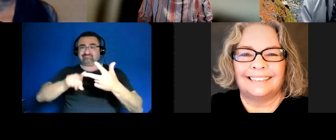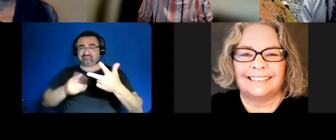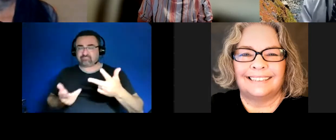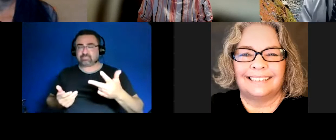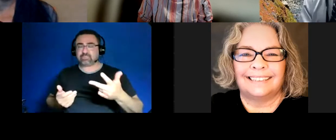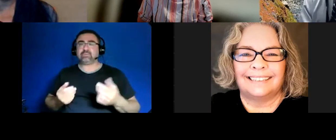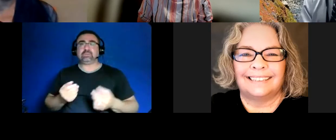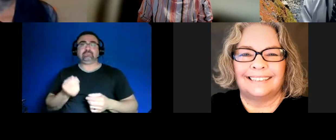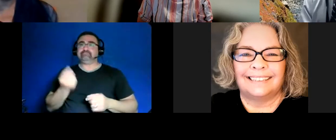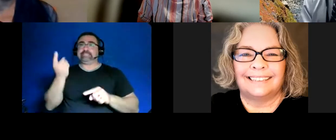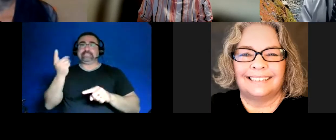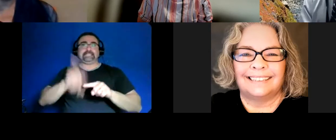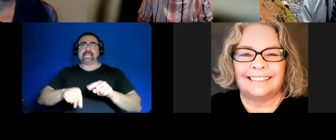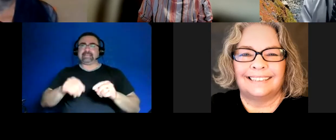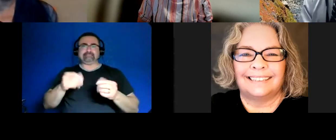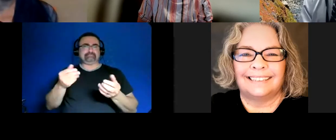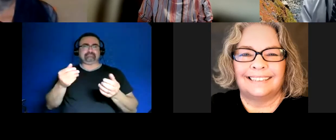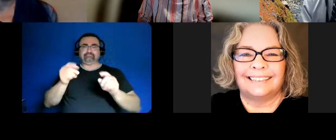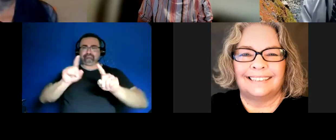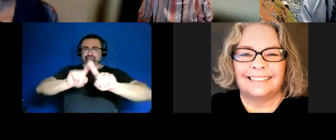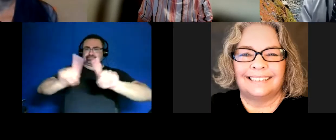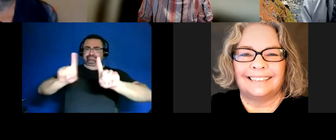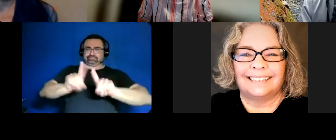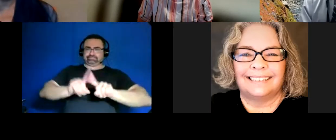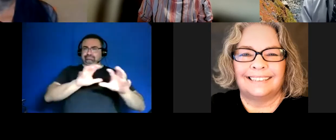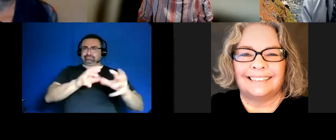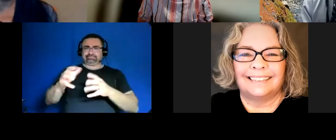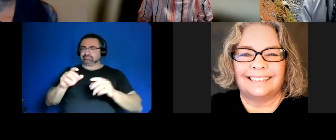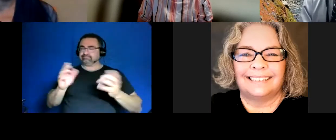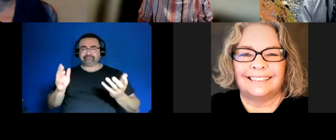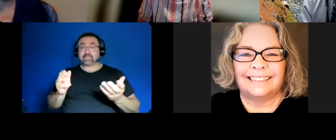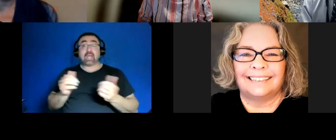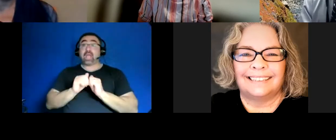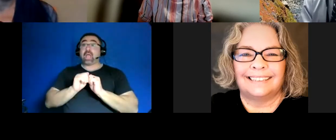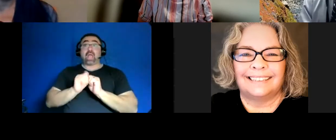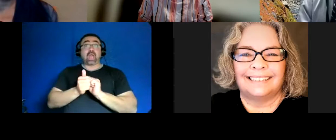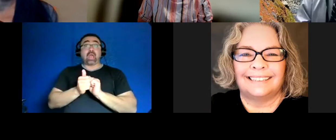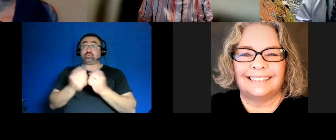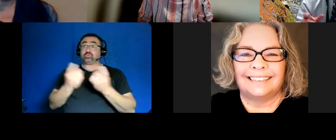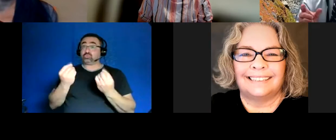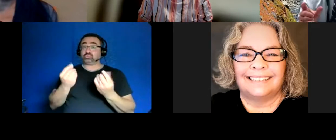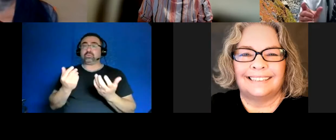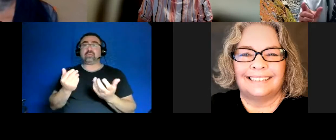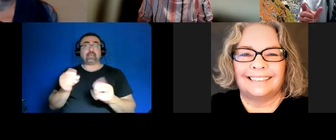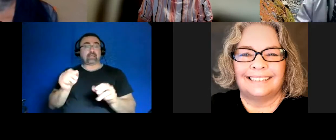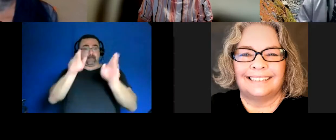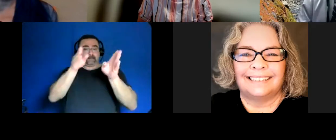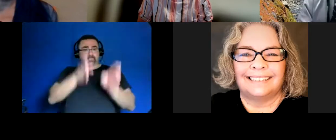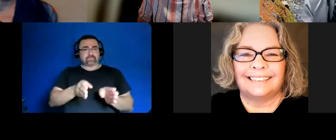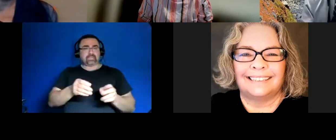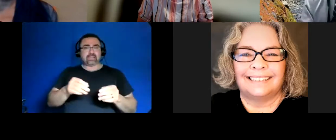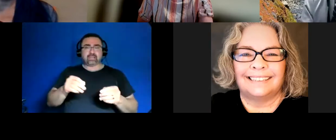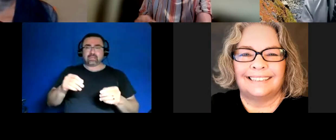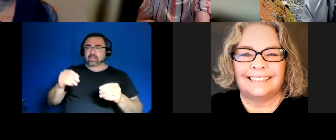you cannot differentiate. The way that you have to do this is somebody has to actually look at the